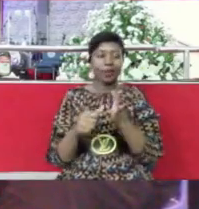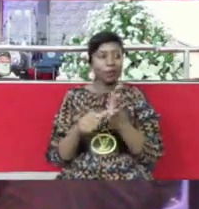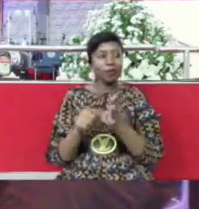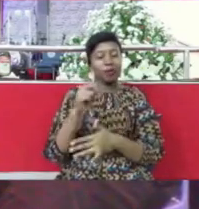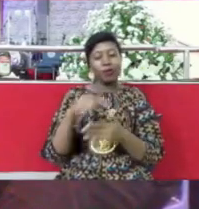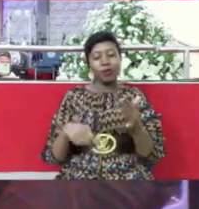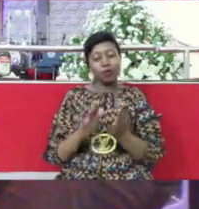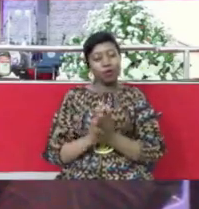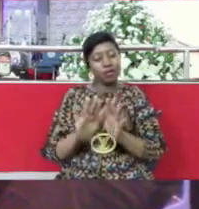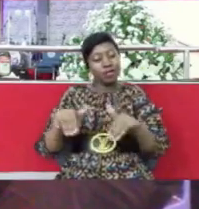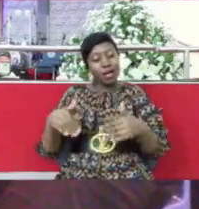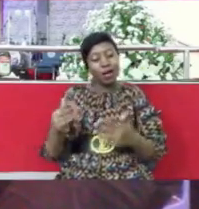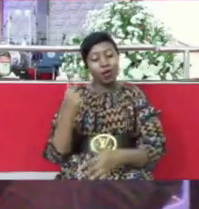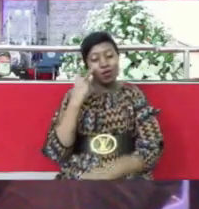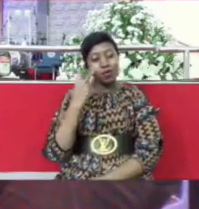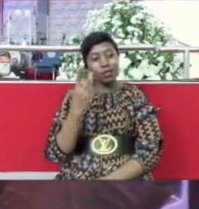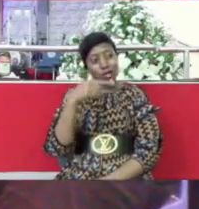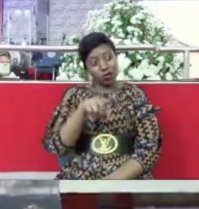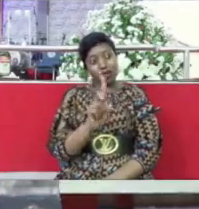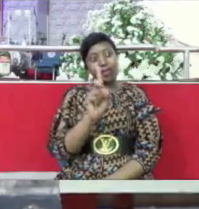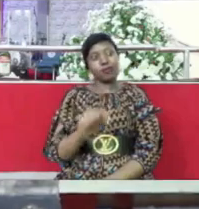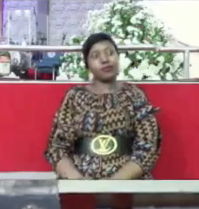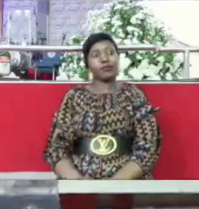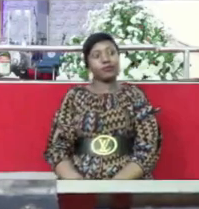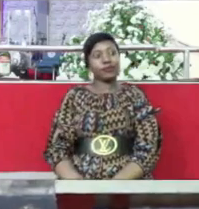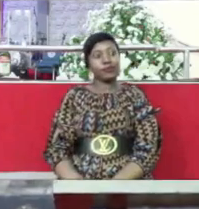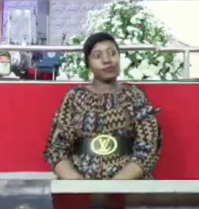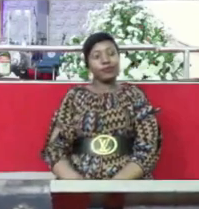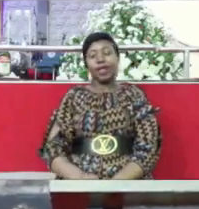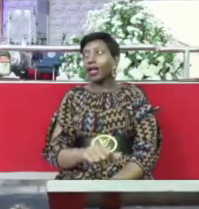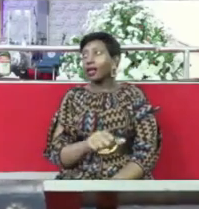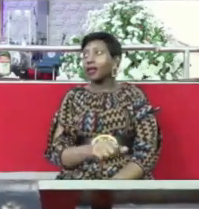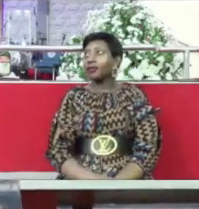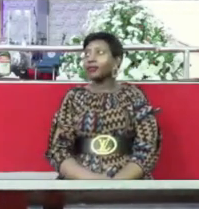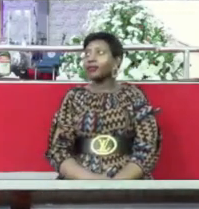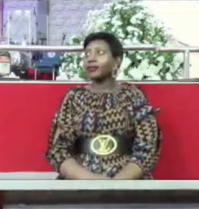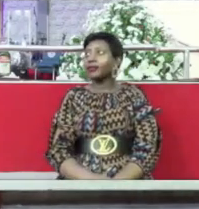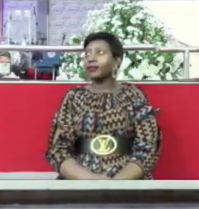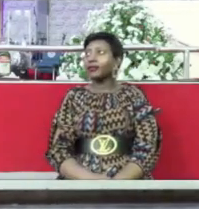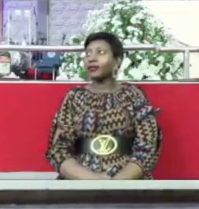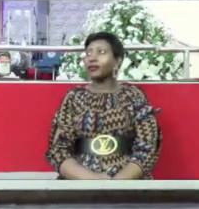see yourself? Shida unajiona namna gani? Wengine hapa ukiwa wengine hapa